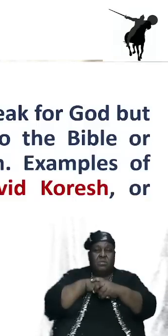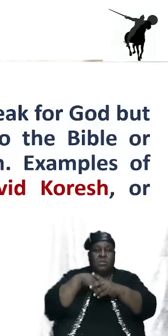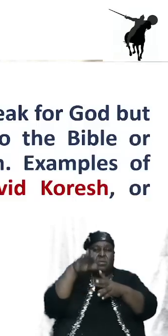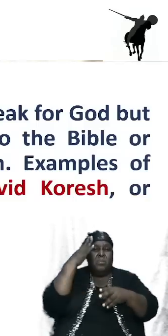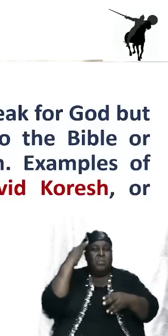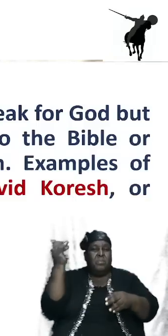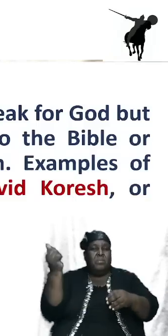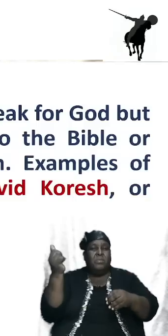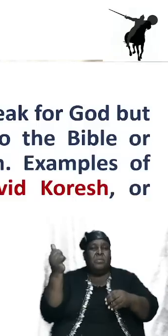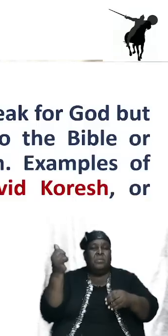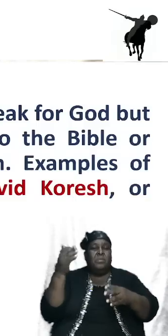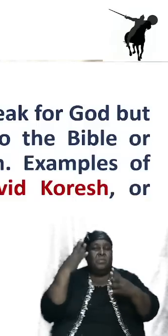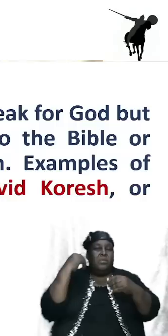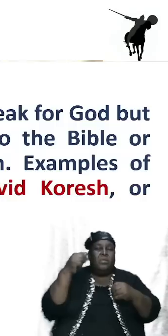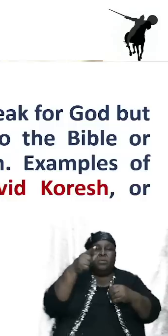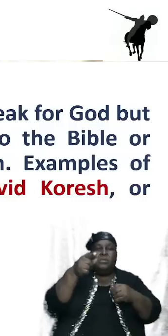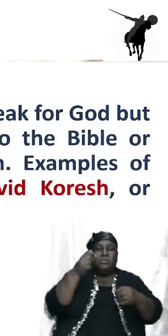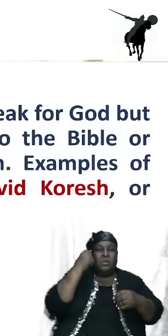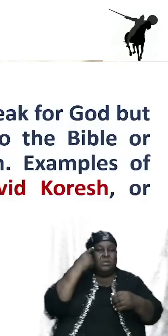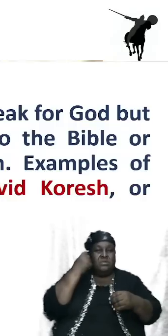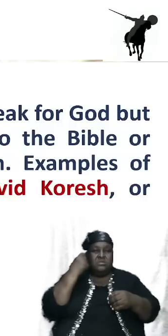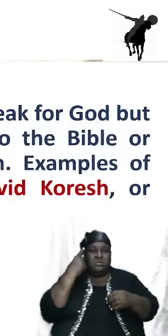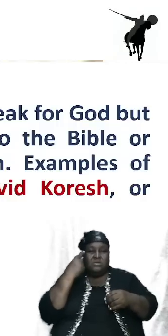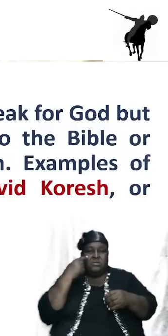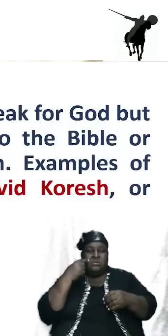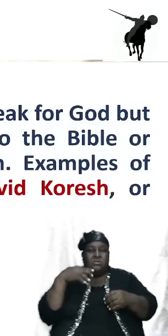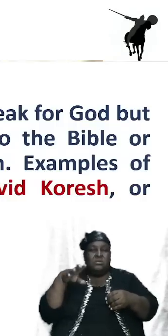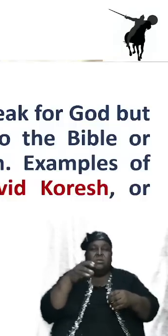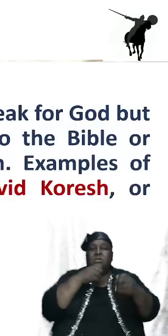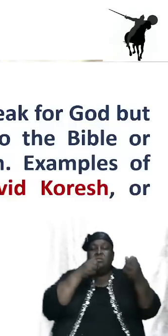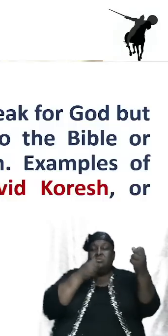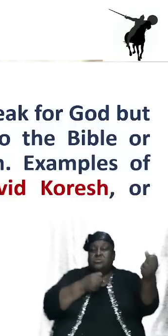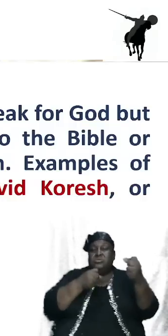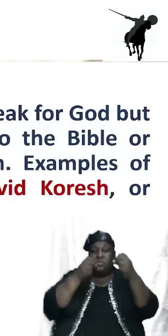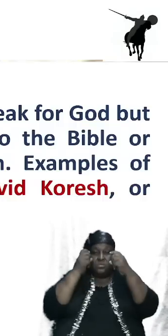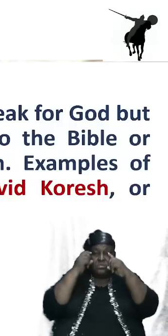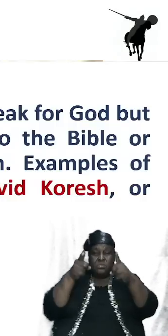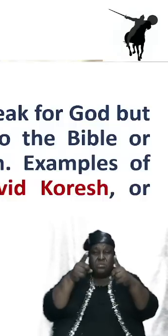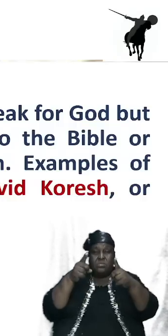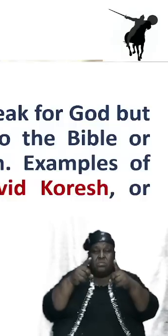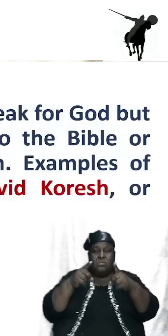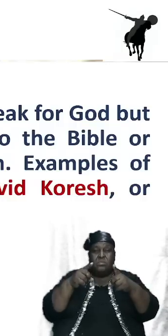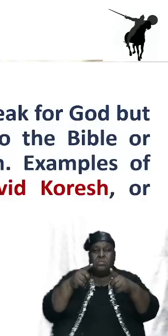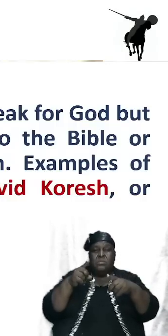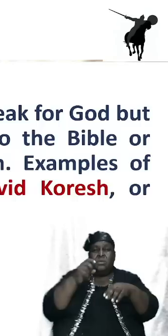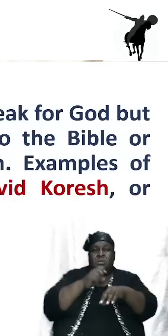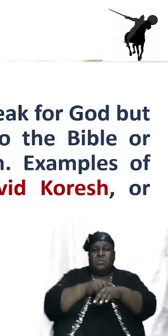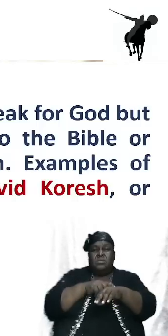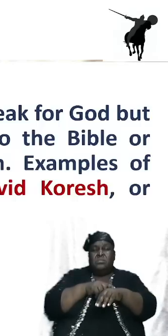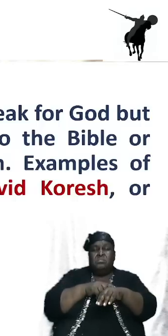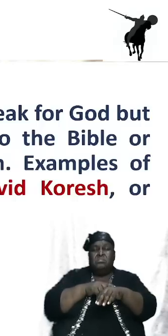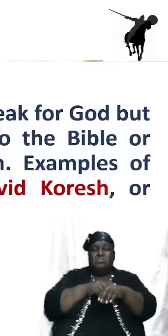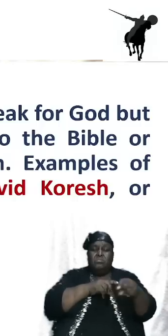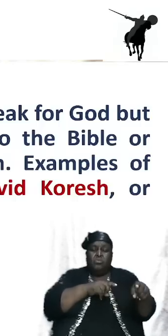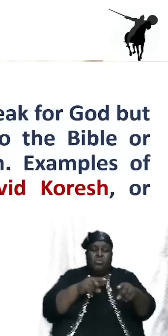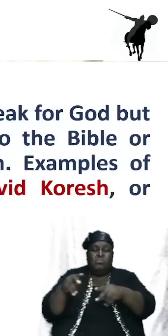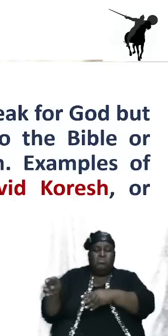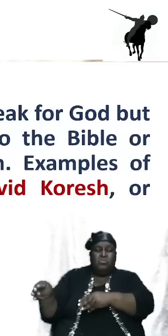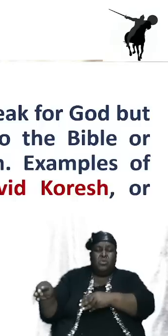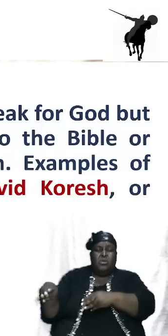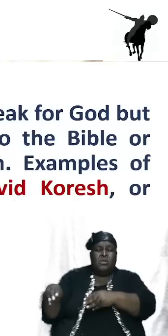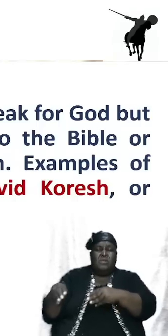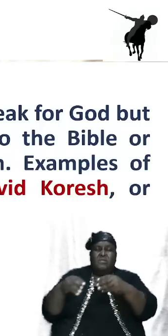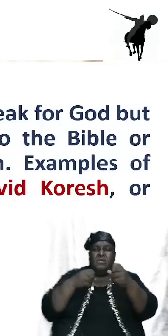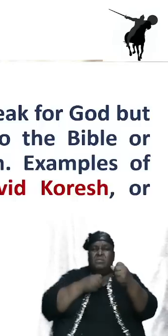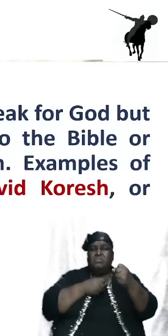this? I want you to understand why sound doctrine is very important. Because the moment you deviate from sound doctrine, you might say, why people believe